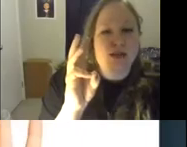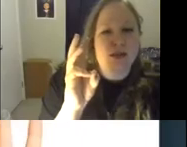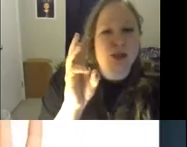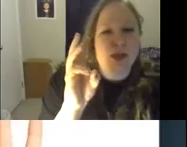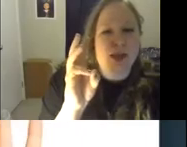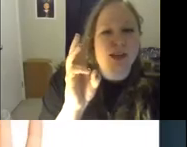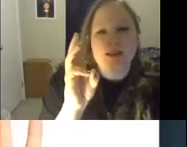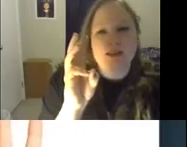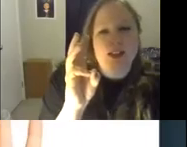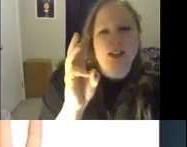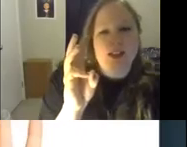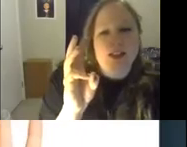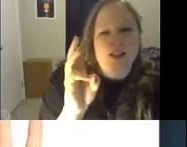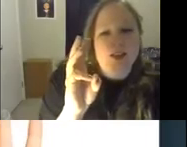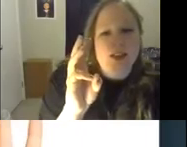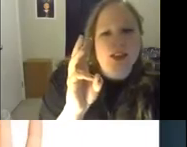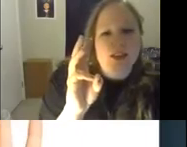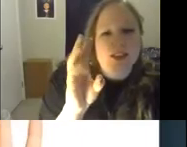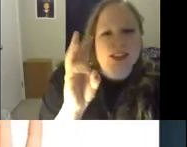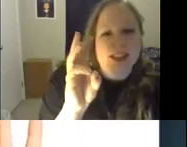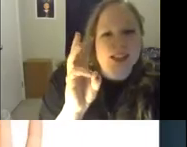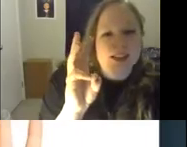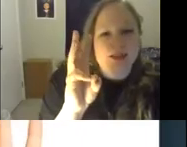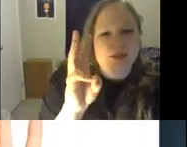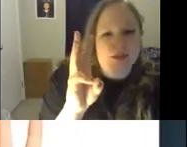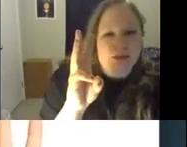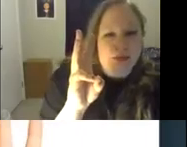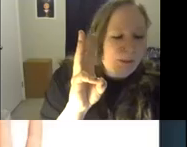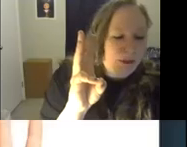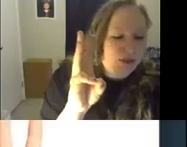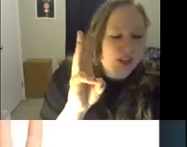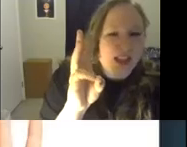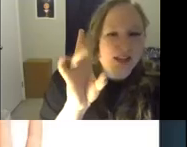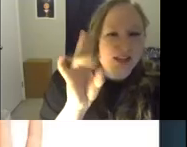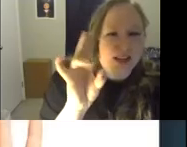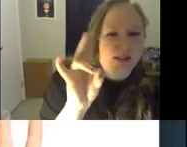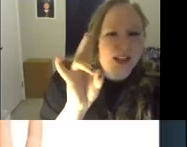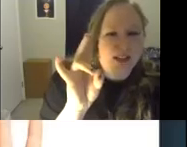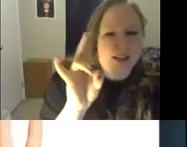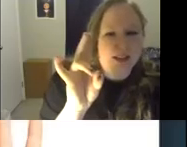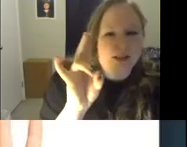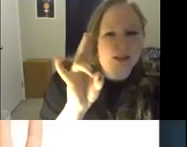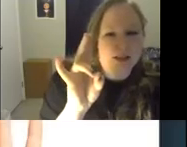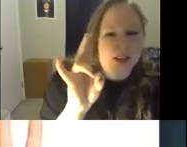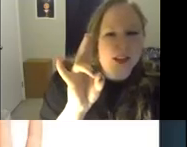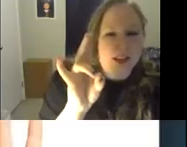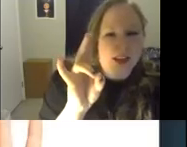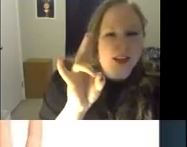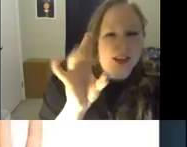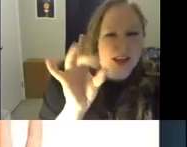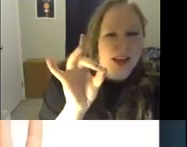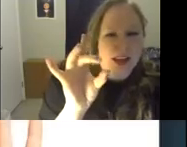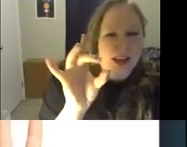finger, like pinky. So 6, and then